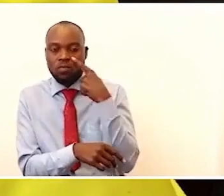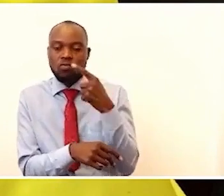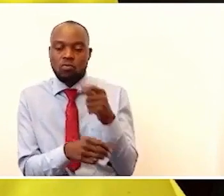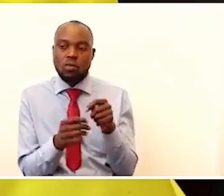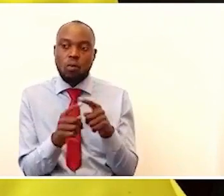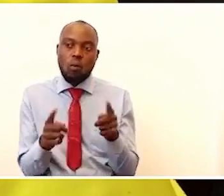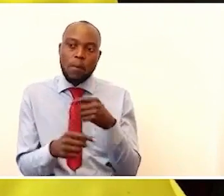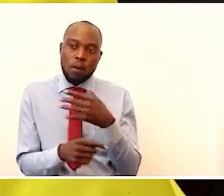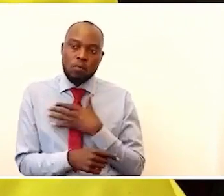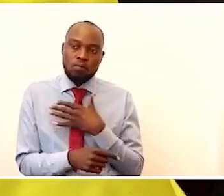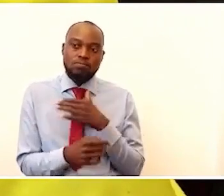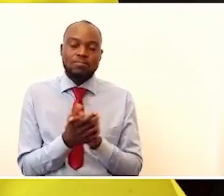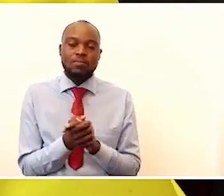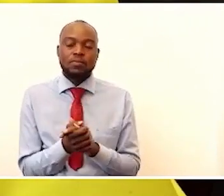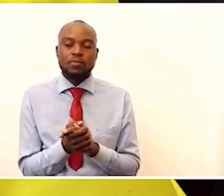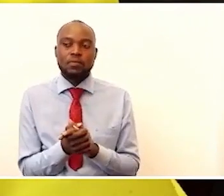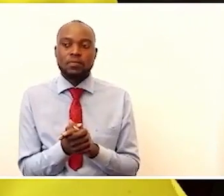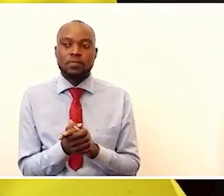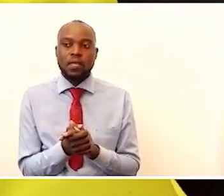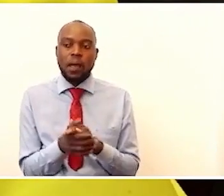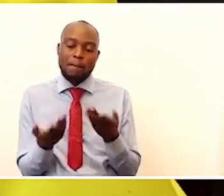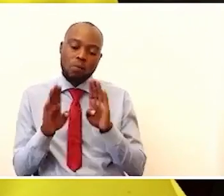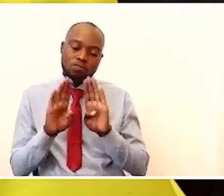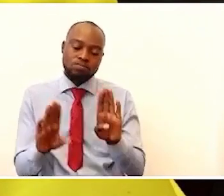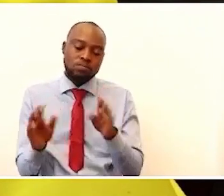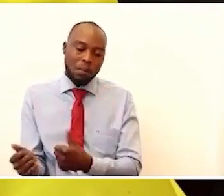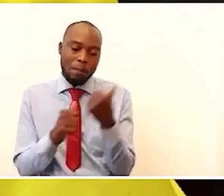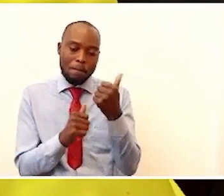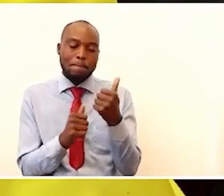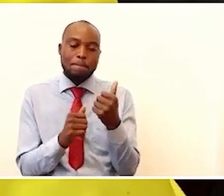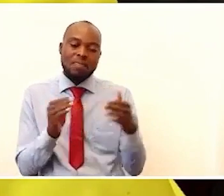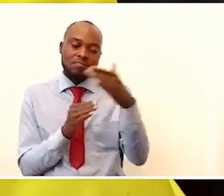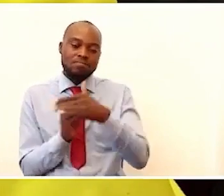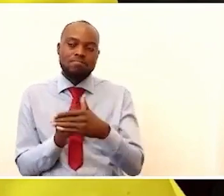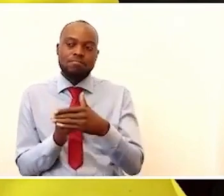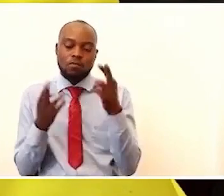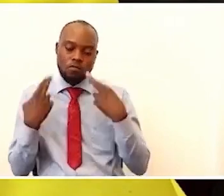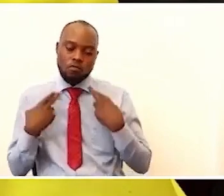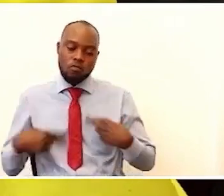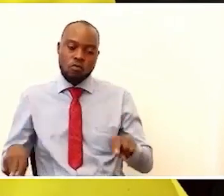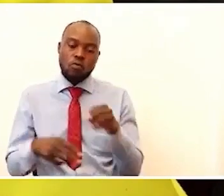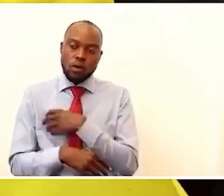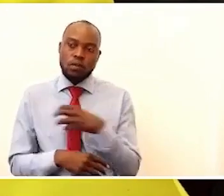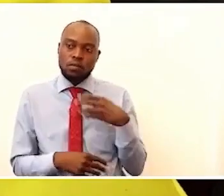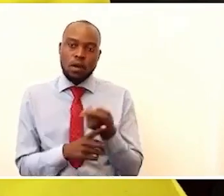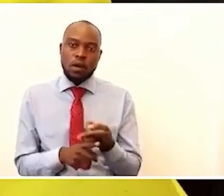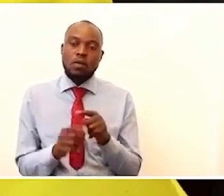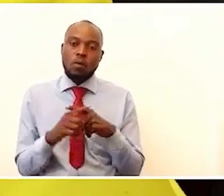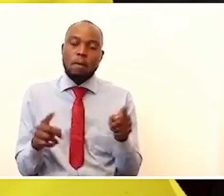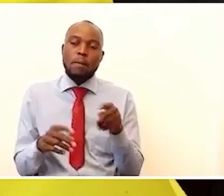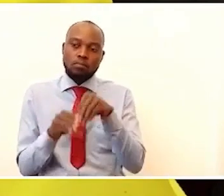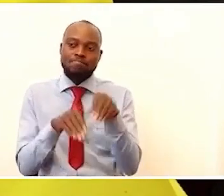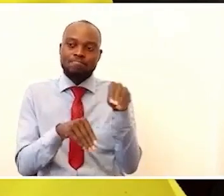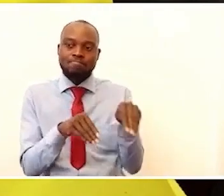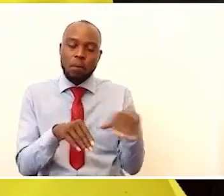me, religious fundamentalists who are pushing back against the issues of freedom of women. And that means investment in spaces